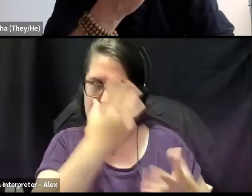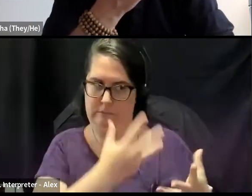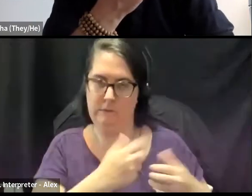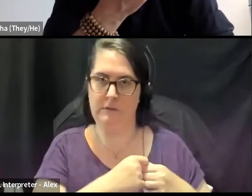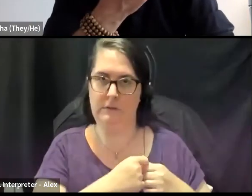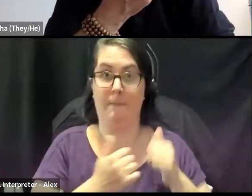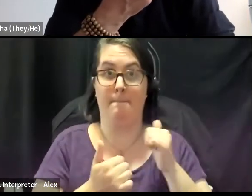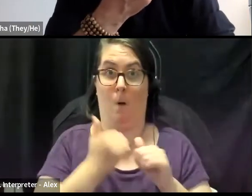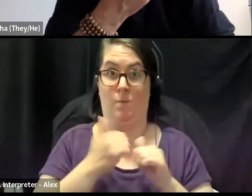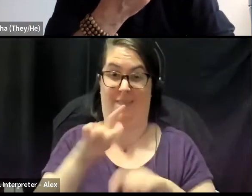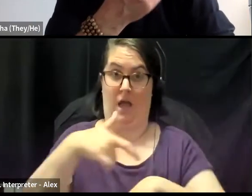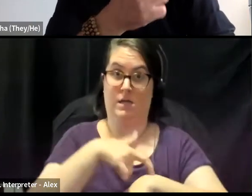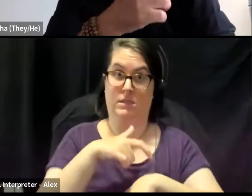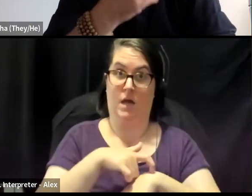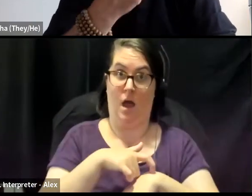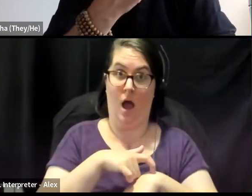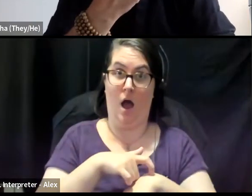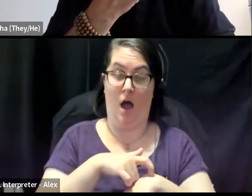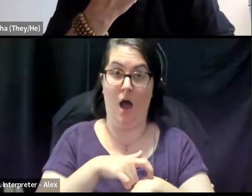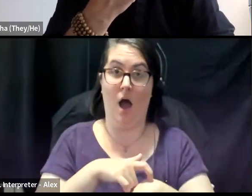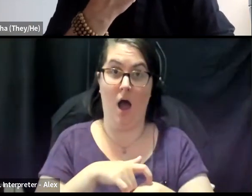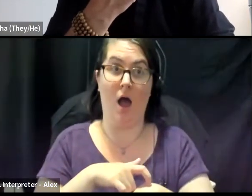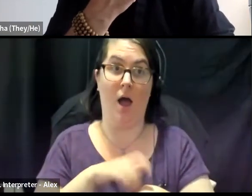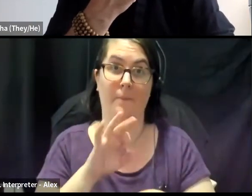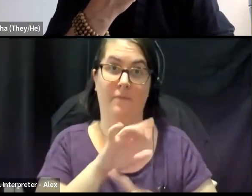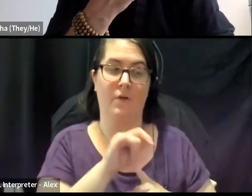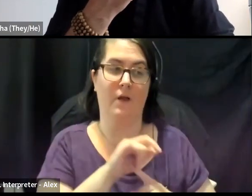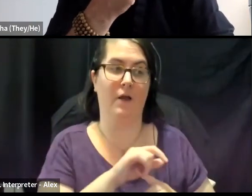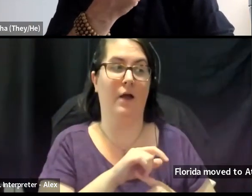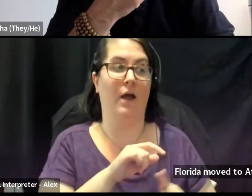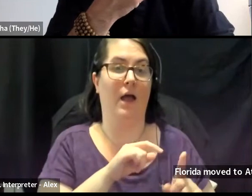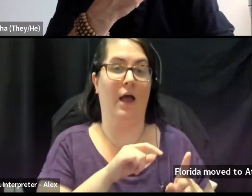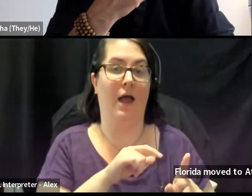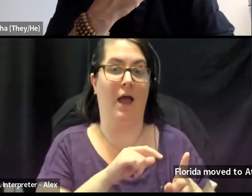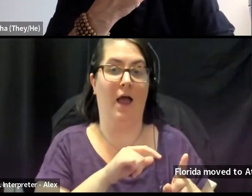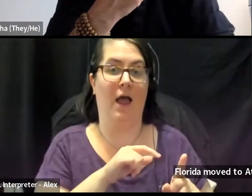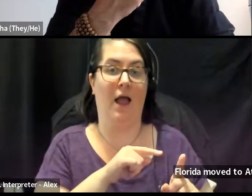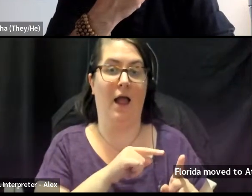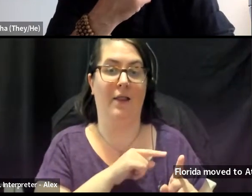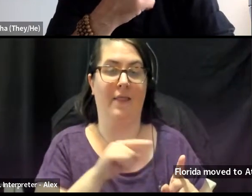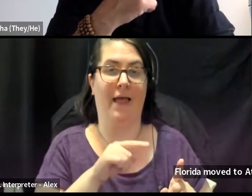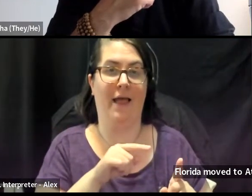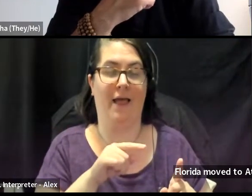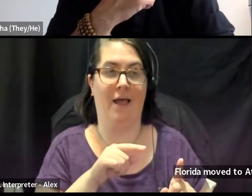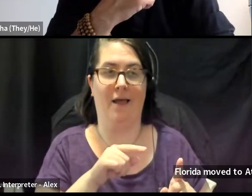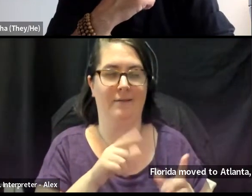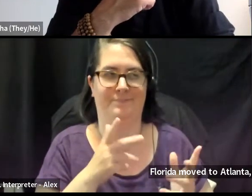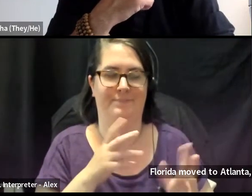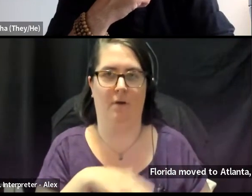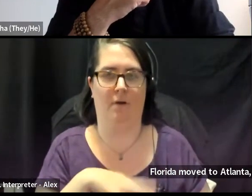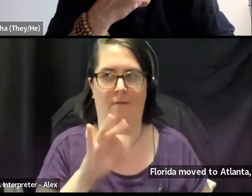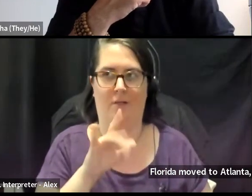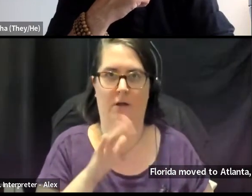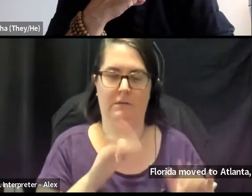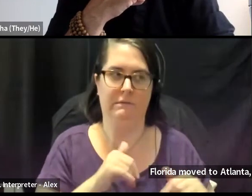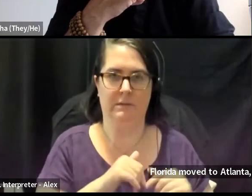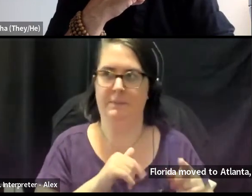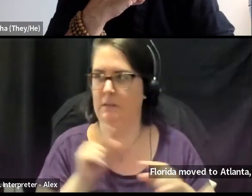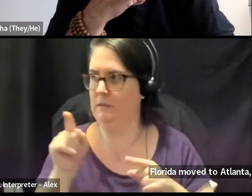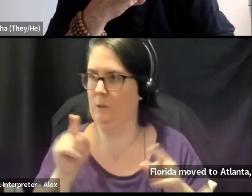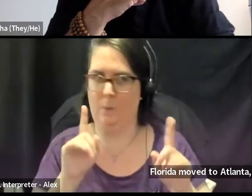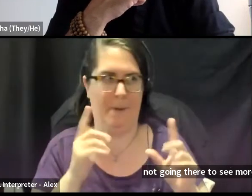who lived in Tampa, Florida moved to Atlanta. And I was just like, oh, child, I'm not going there to see some more people that I already know. So I moved to New York